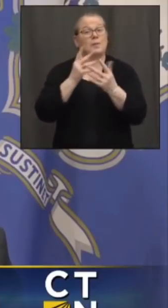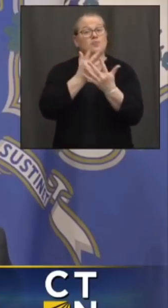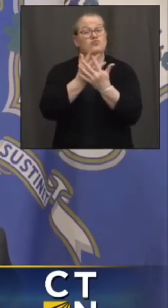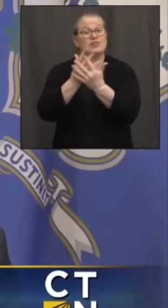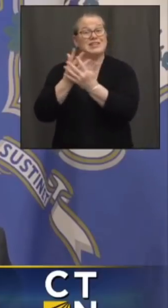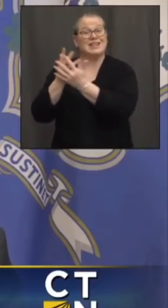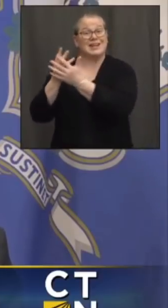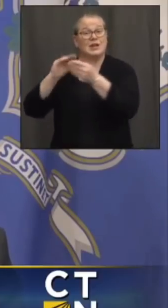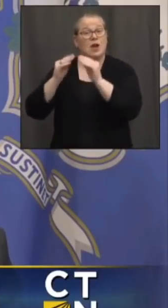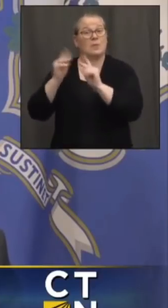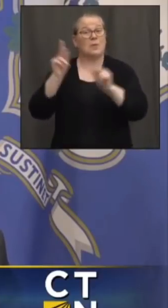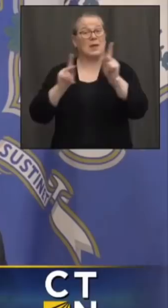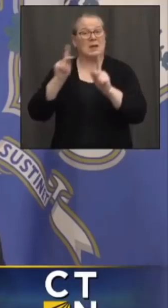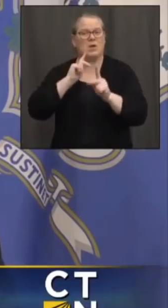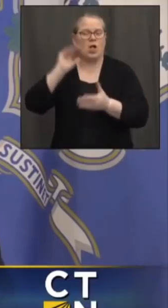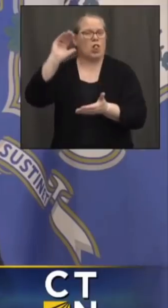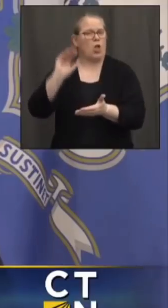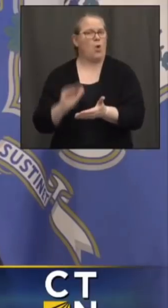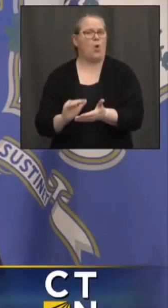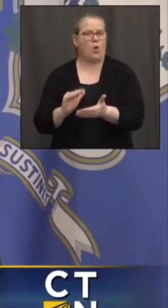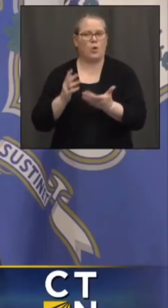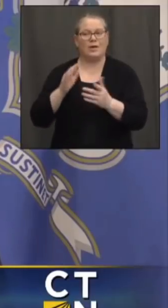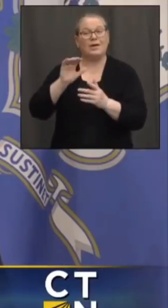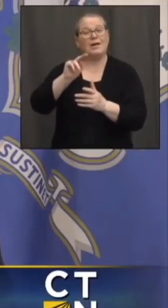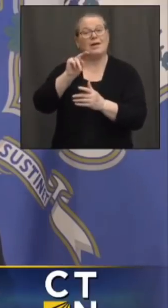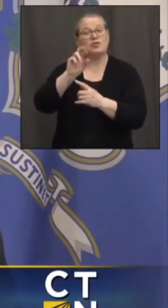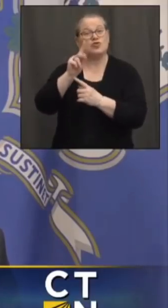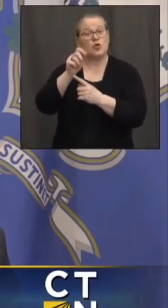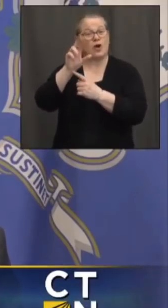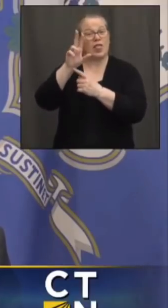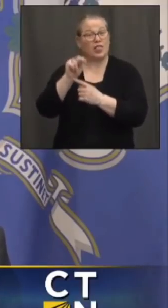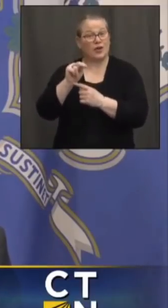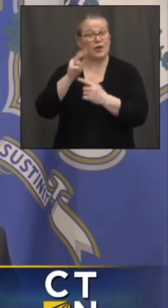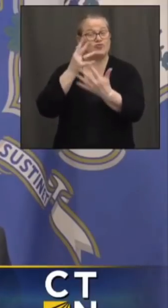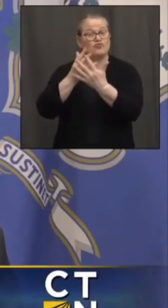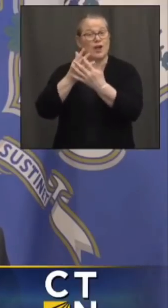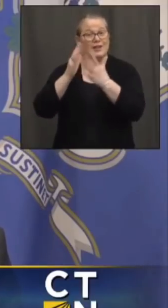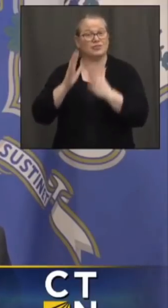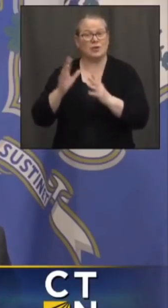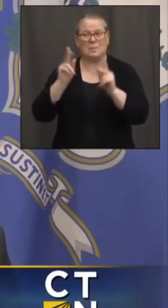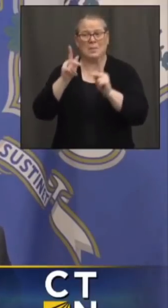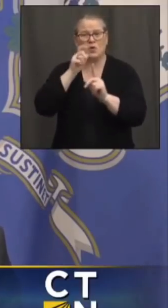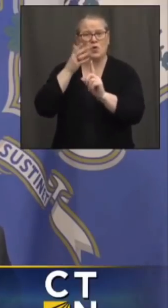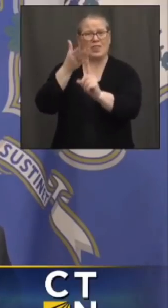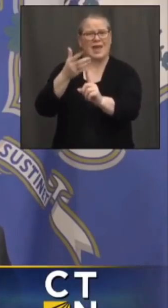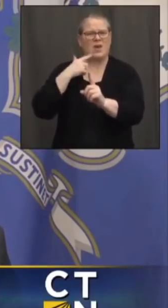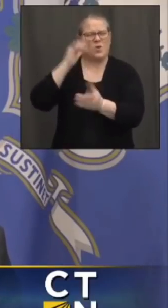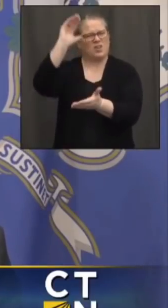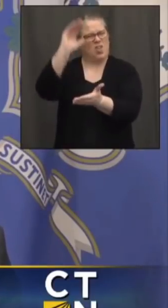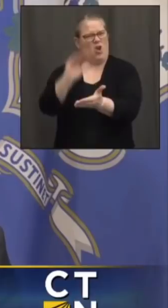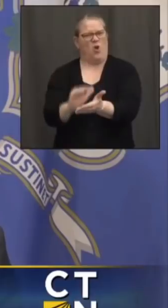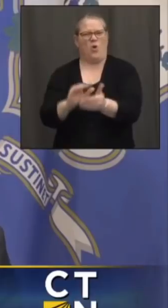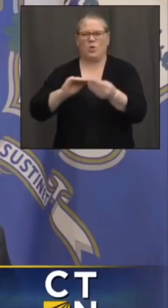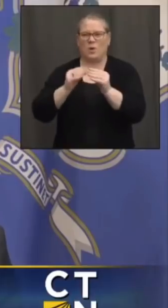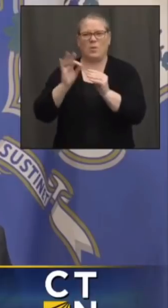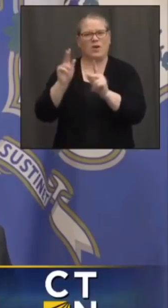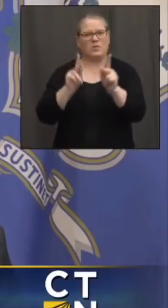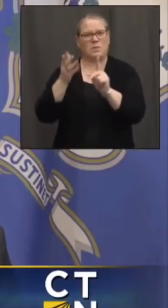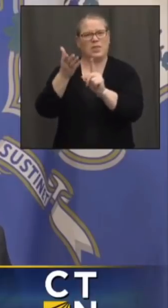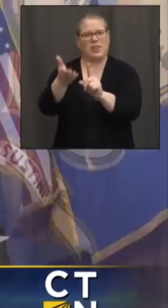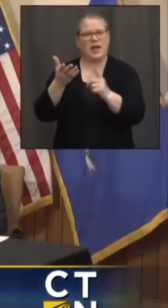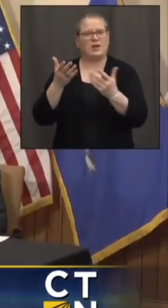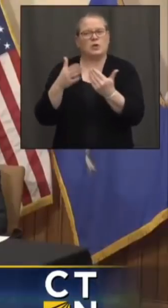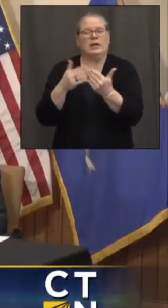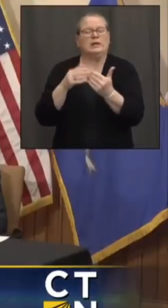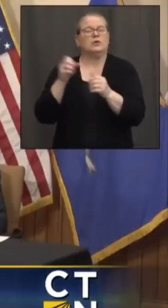low occupancy rate. There was no real reason to keep it open any longer. Paul, anything to add on that question? No,